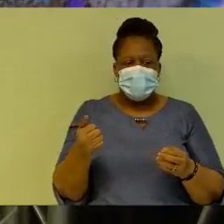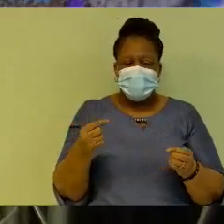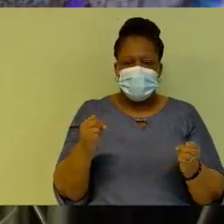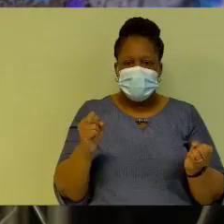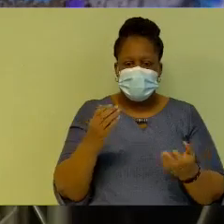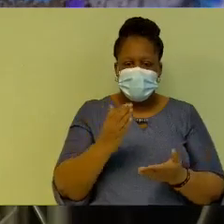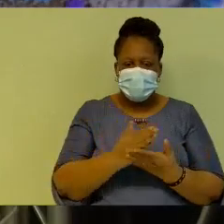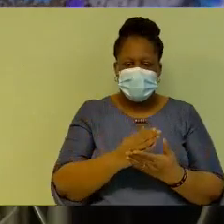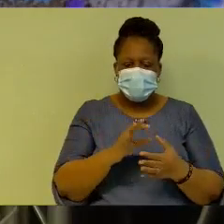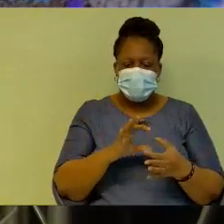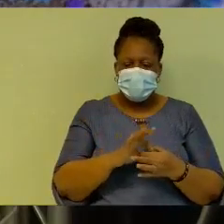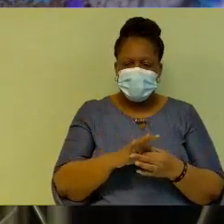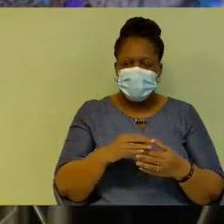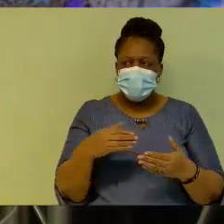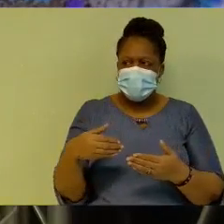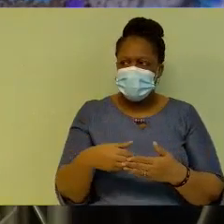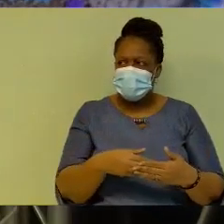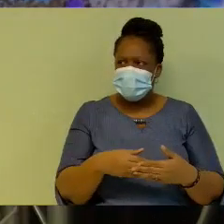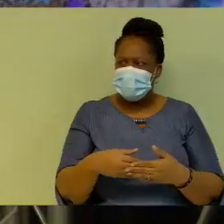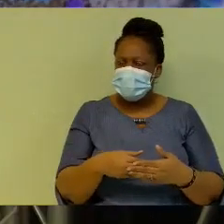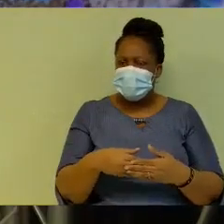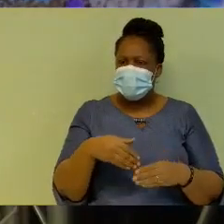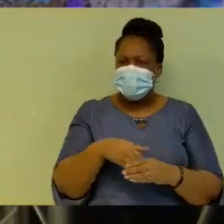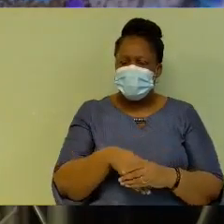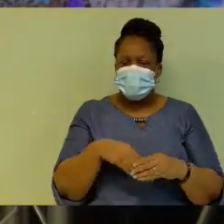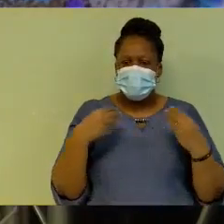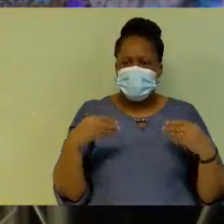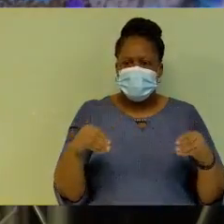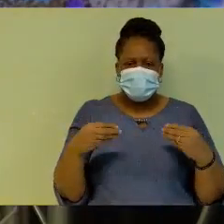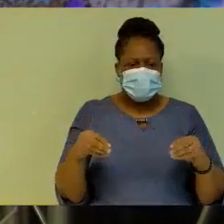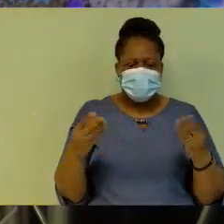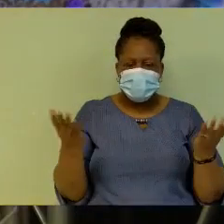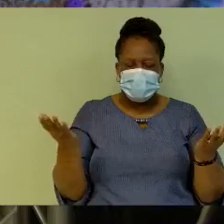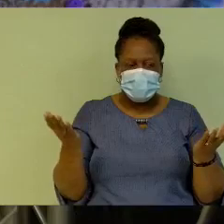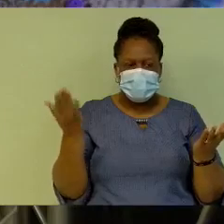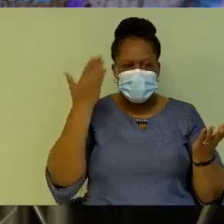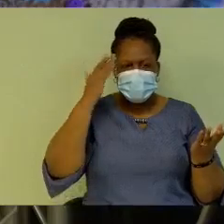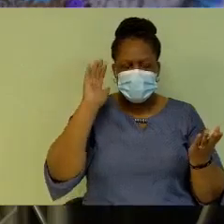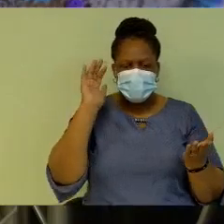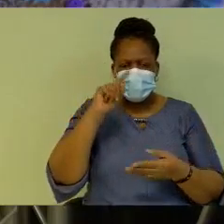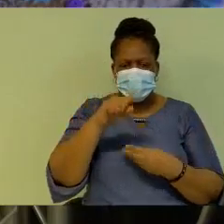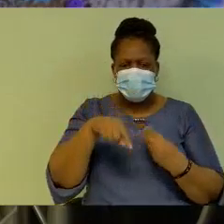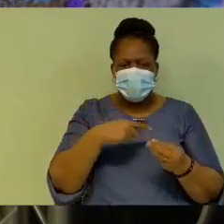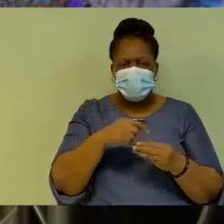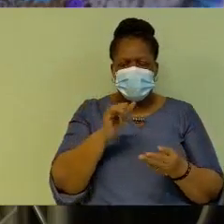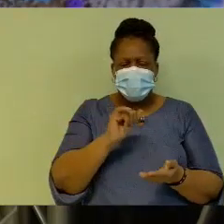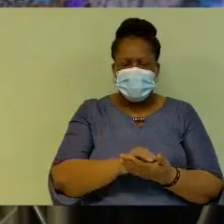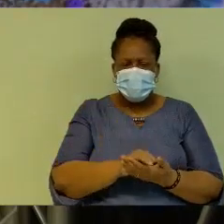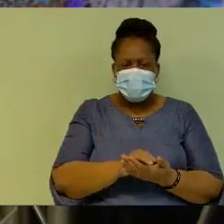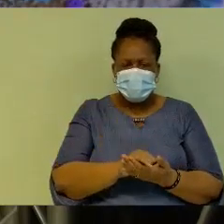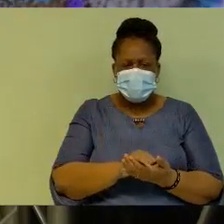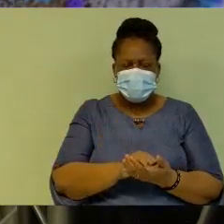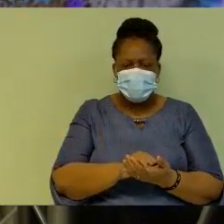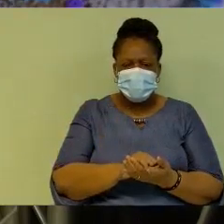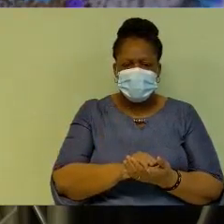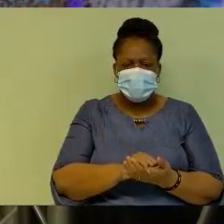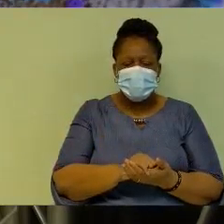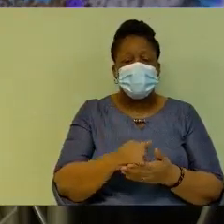restrictions of babies or children entering any business place. However, let's be